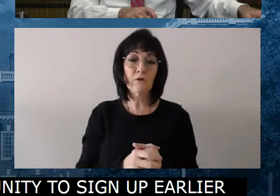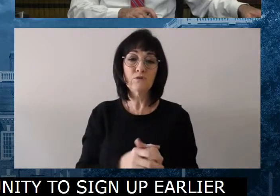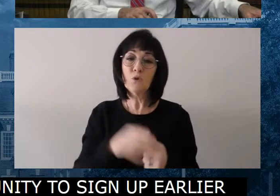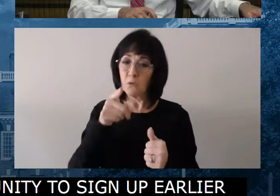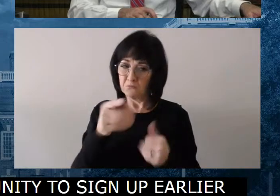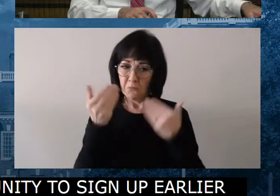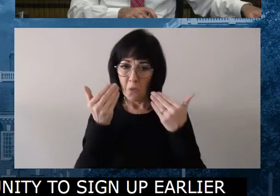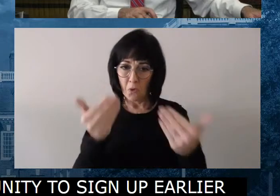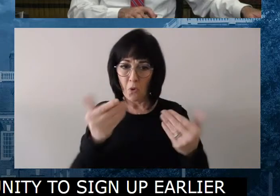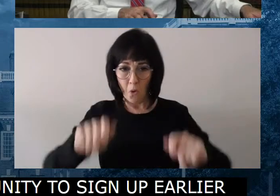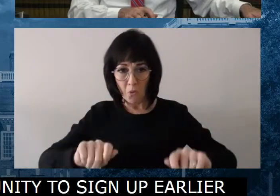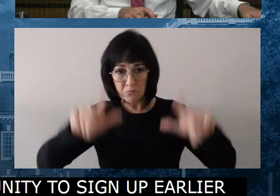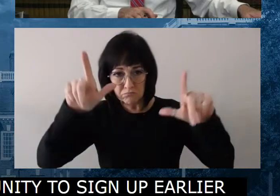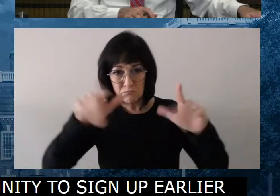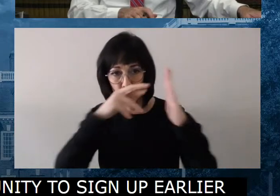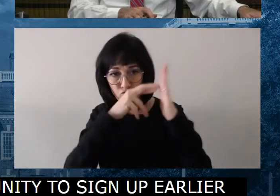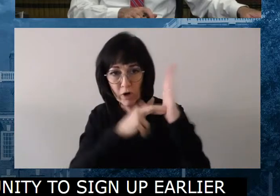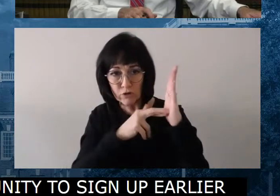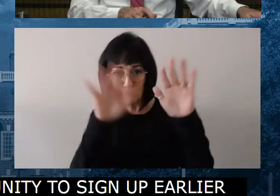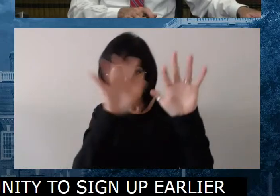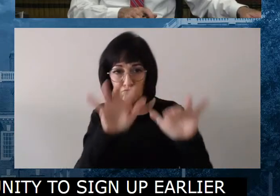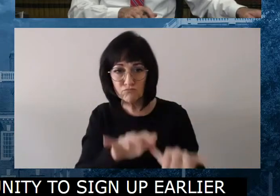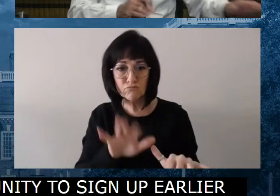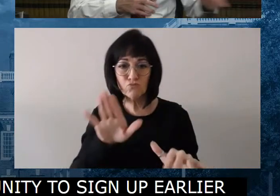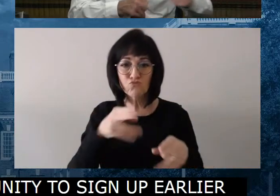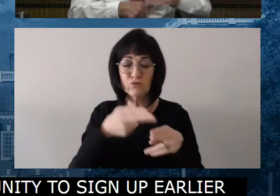you will be made available for